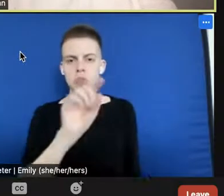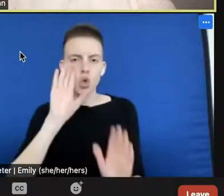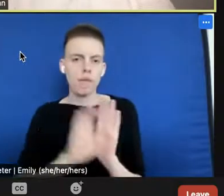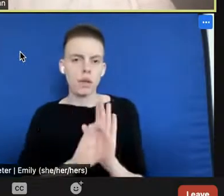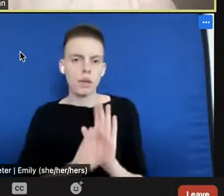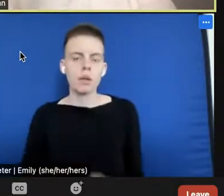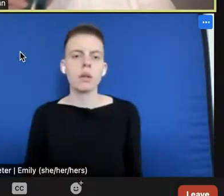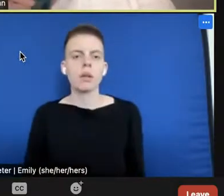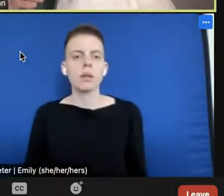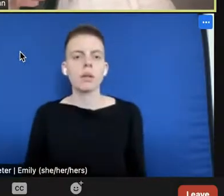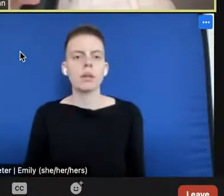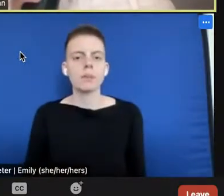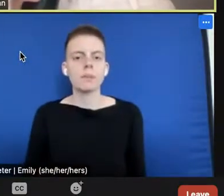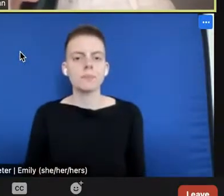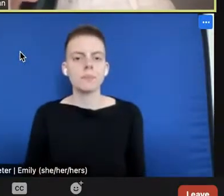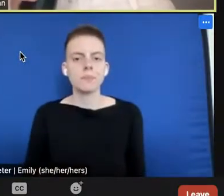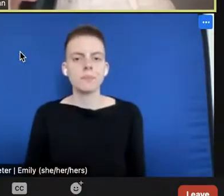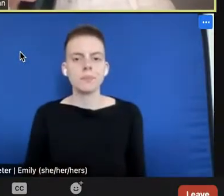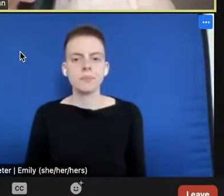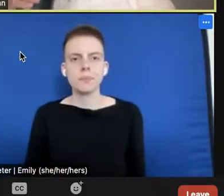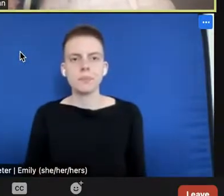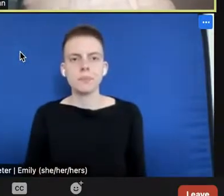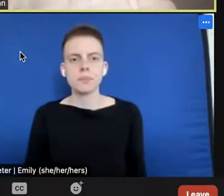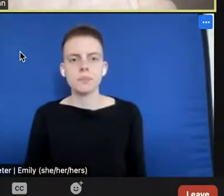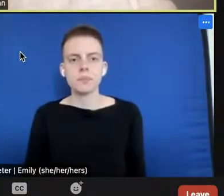So if you think about this